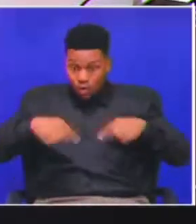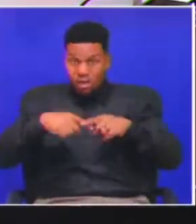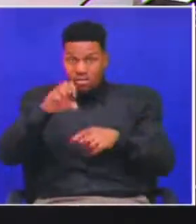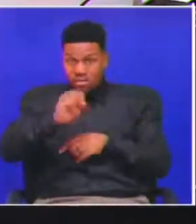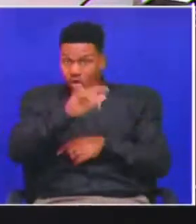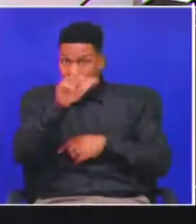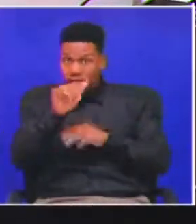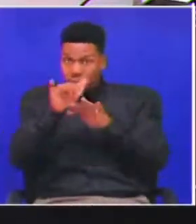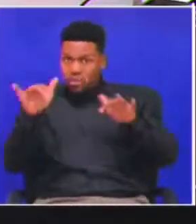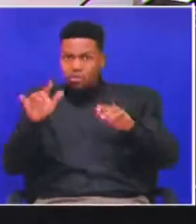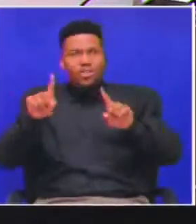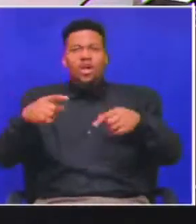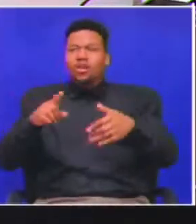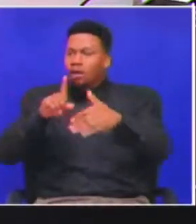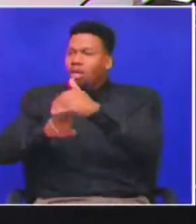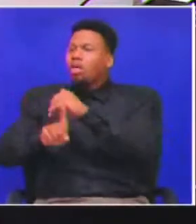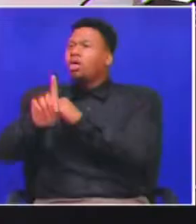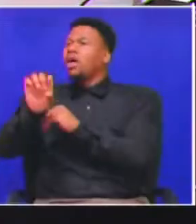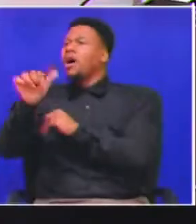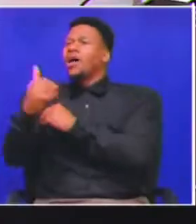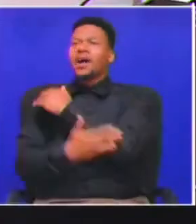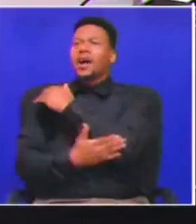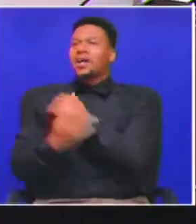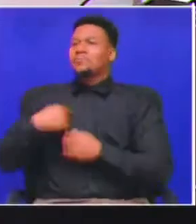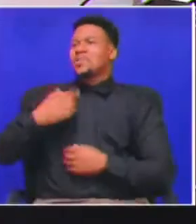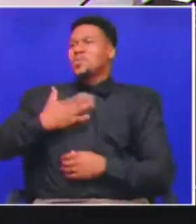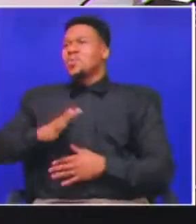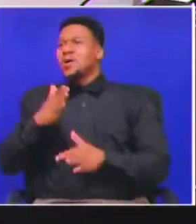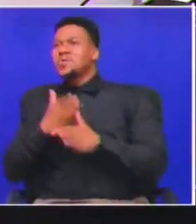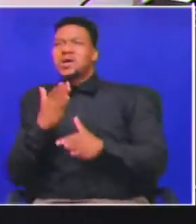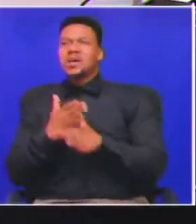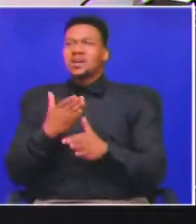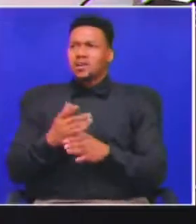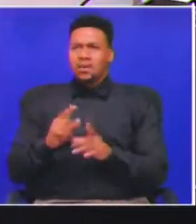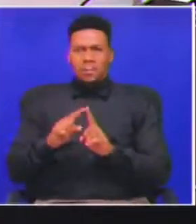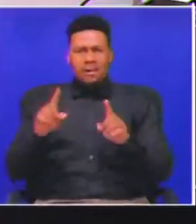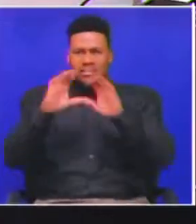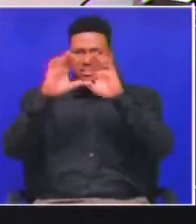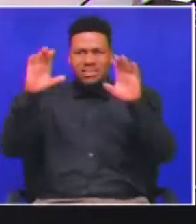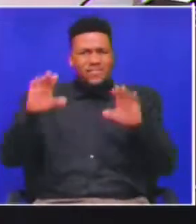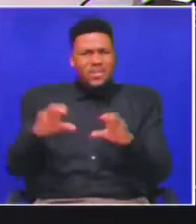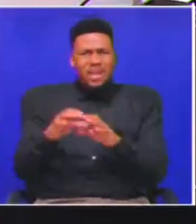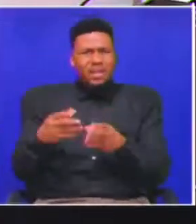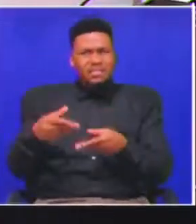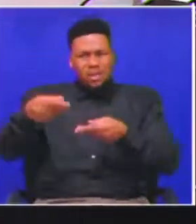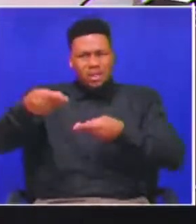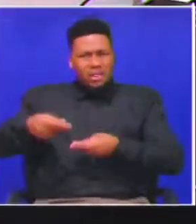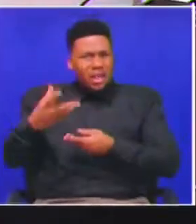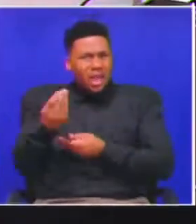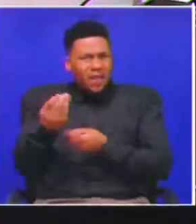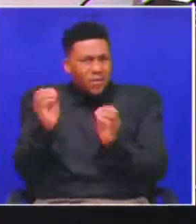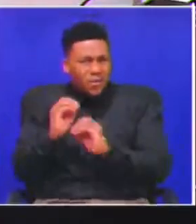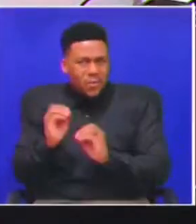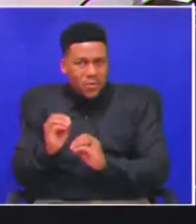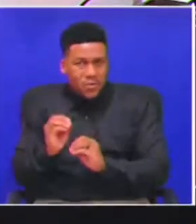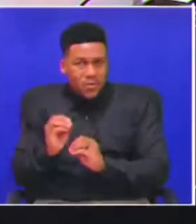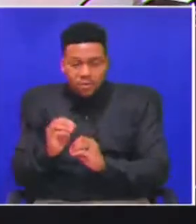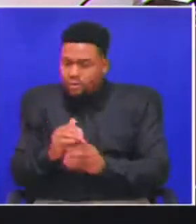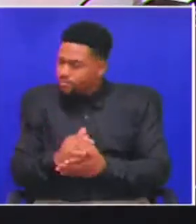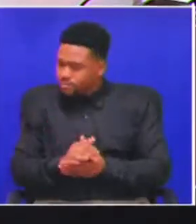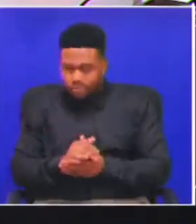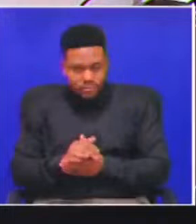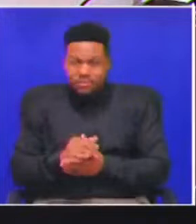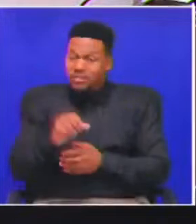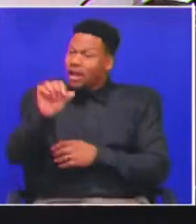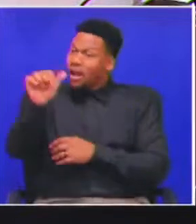say, I want a job without being documented or certificated. Other countries require those who work in